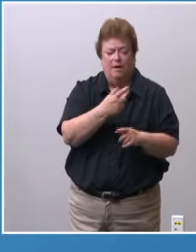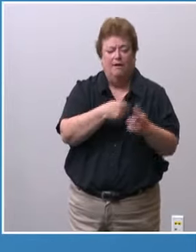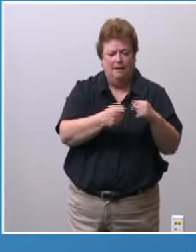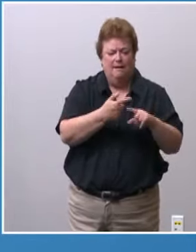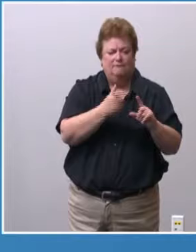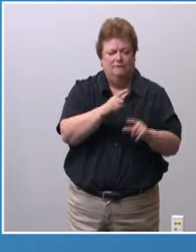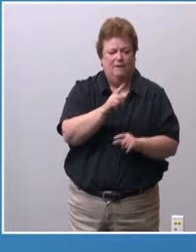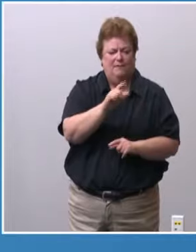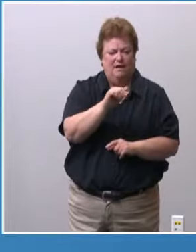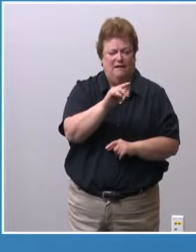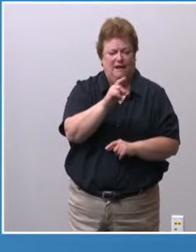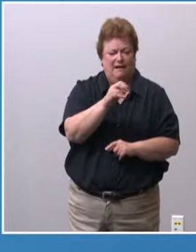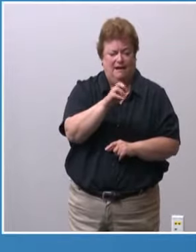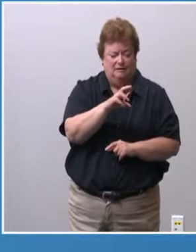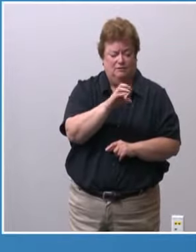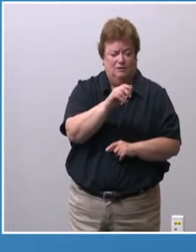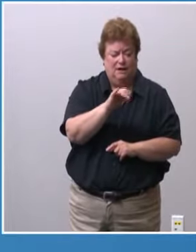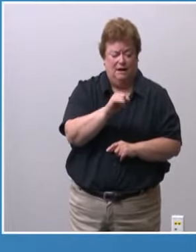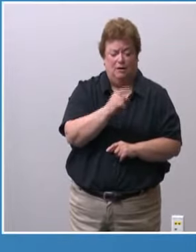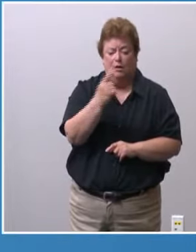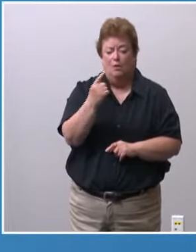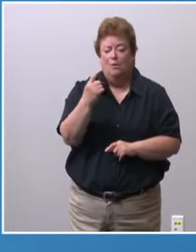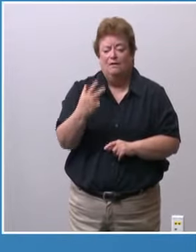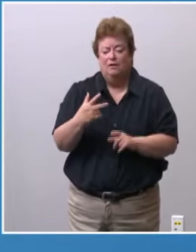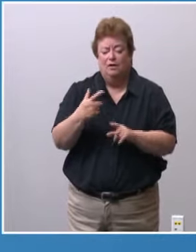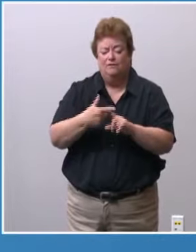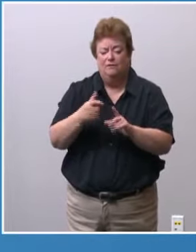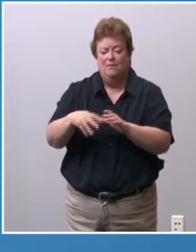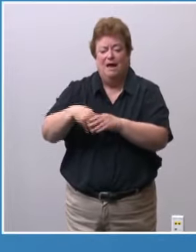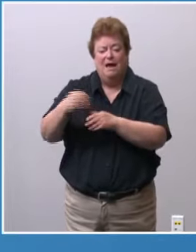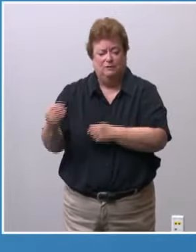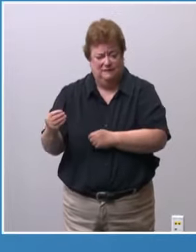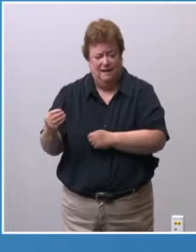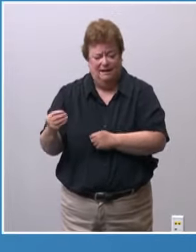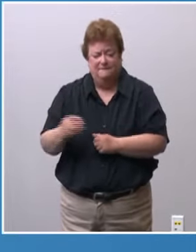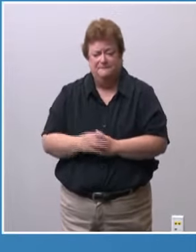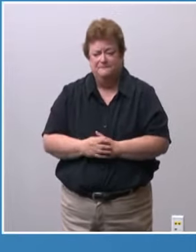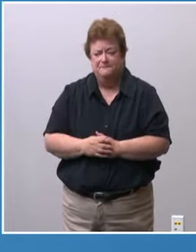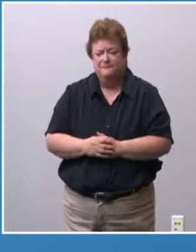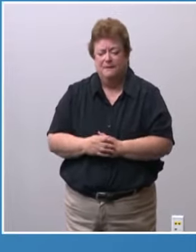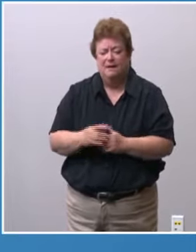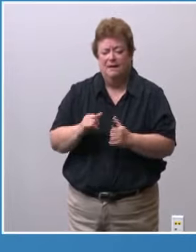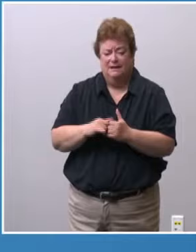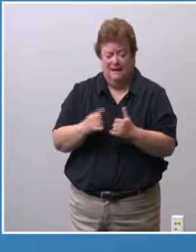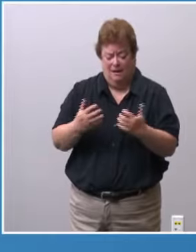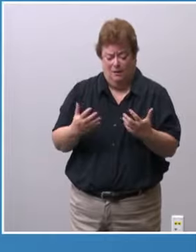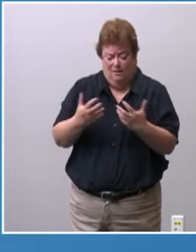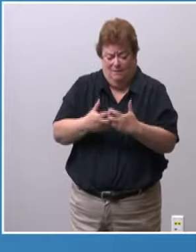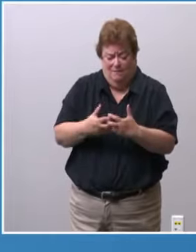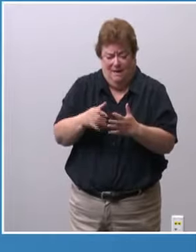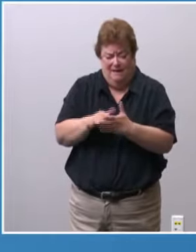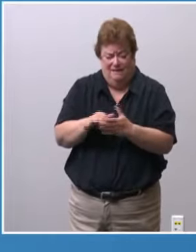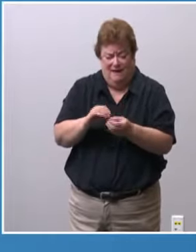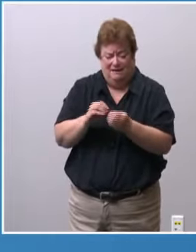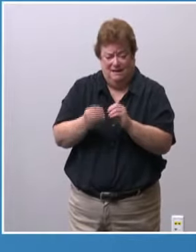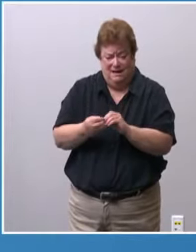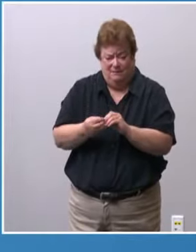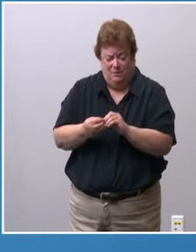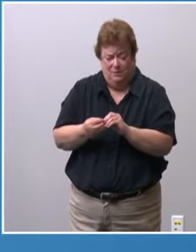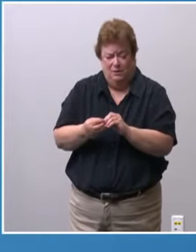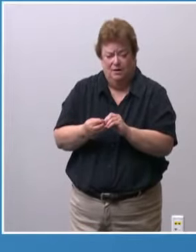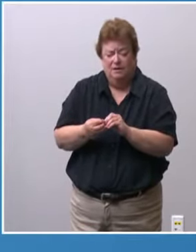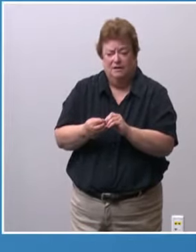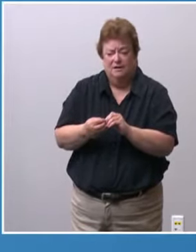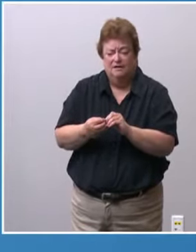Lancaster County, and 1/3 come from greater Nebraska. And that combined number, that combined